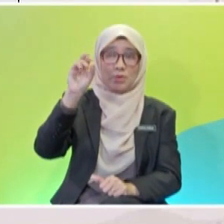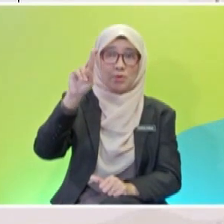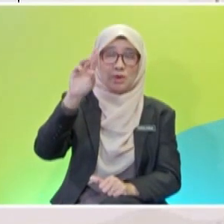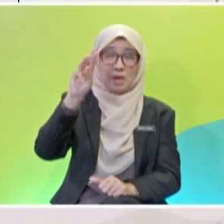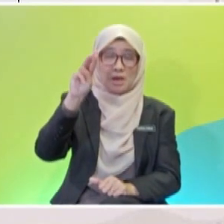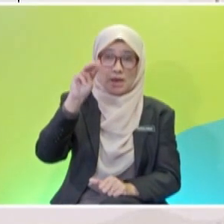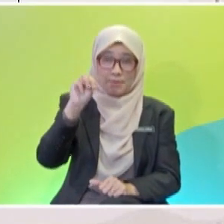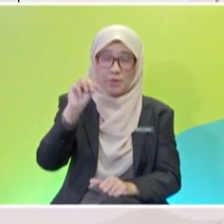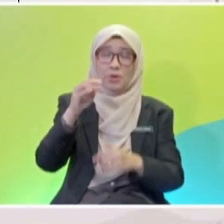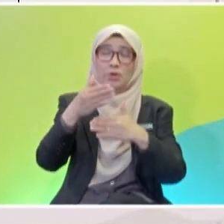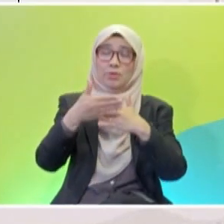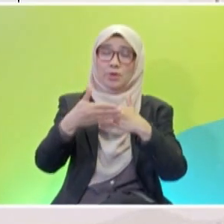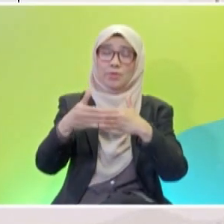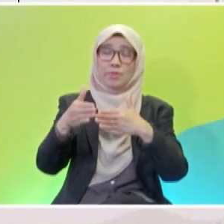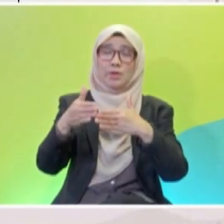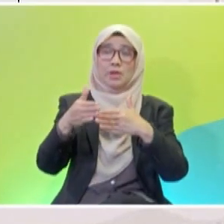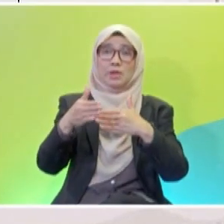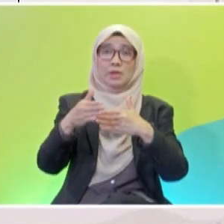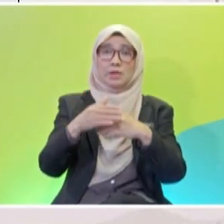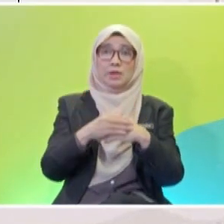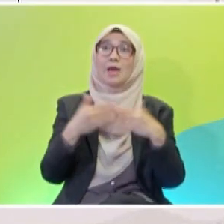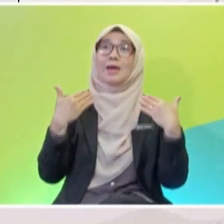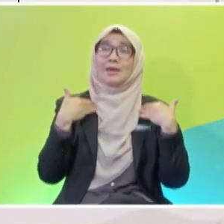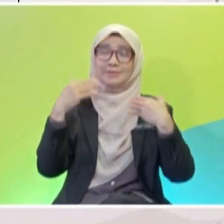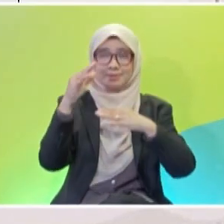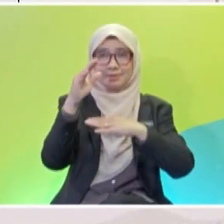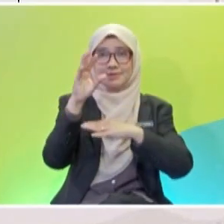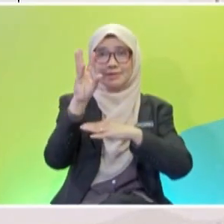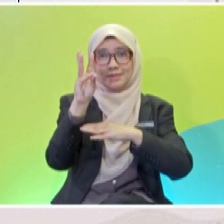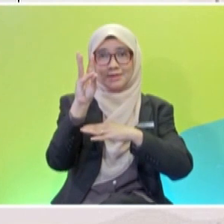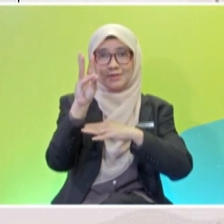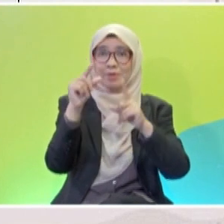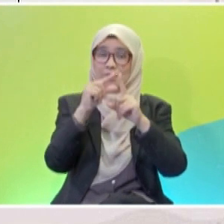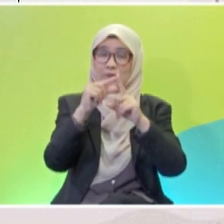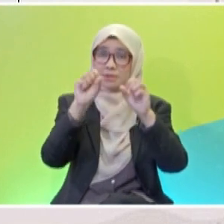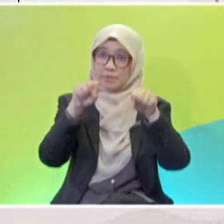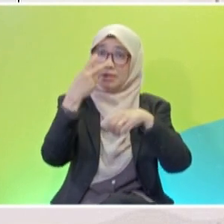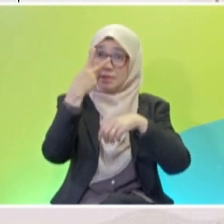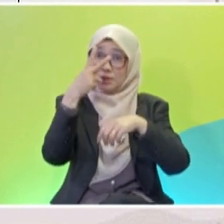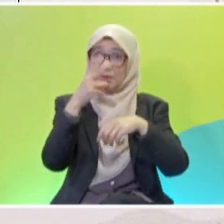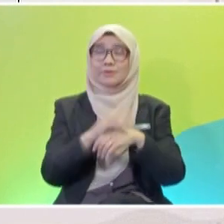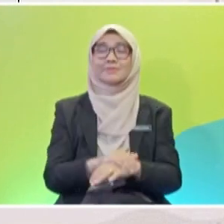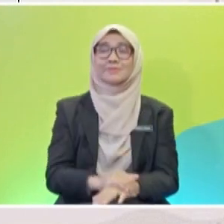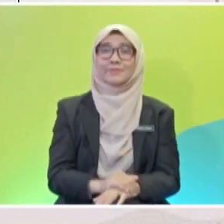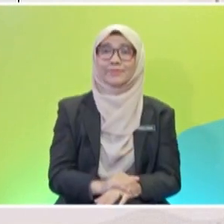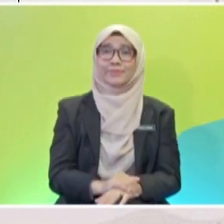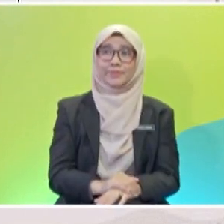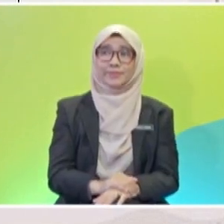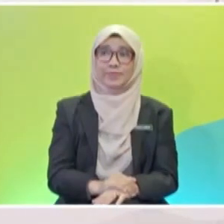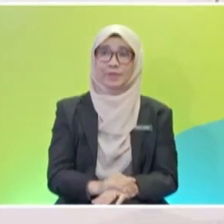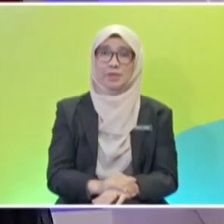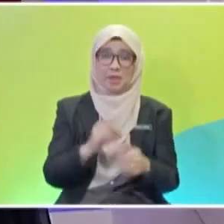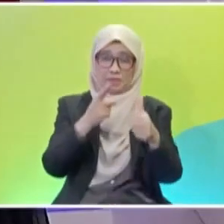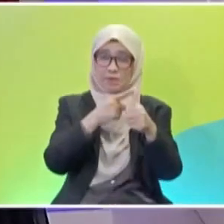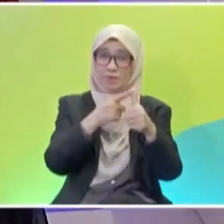truth, rebel, appreciate and disapprove. Okay. All right, girls. So I think they know what you have